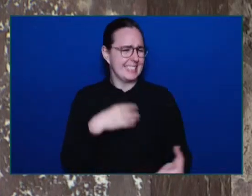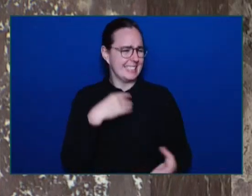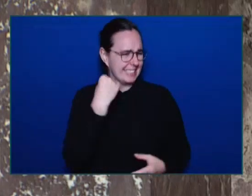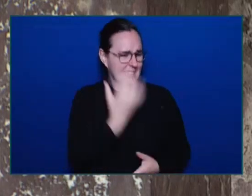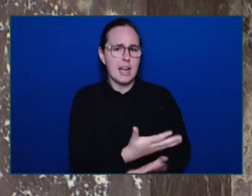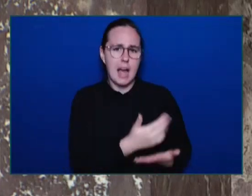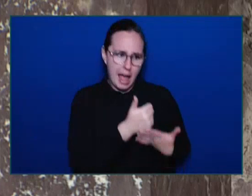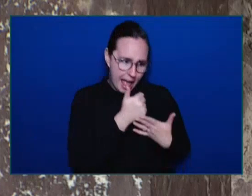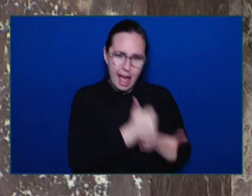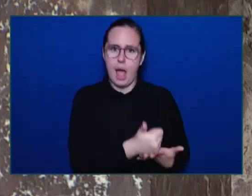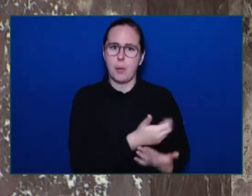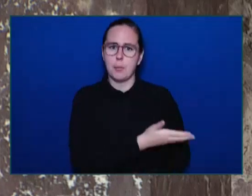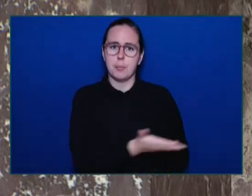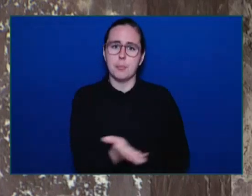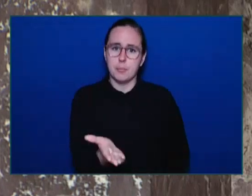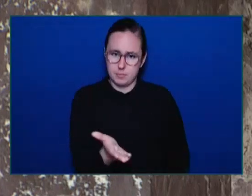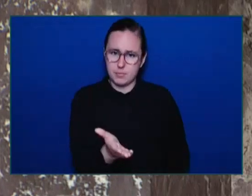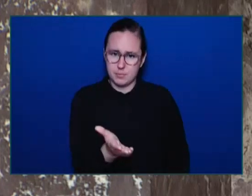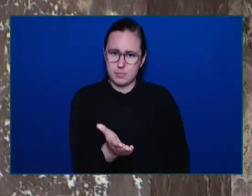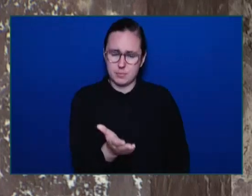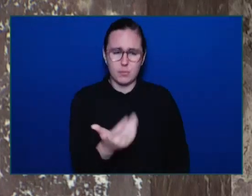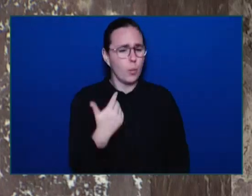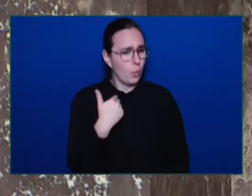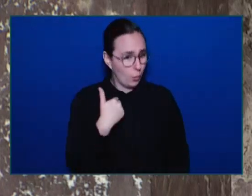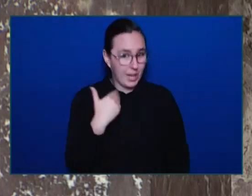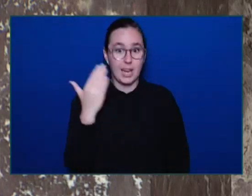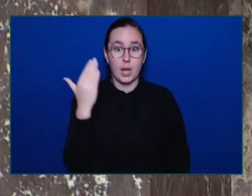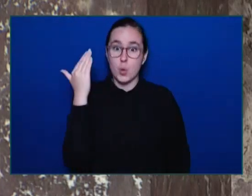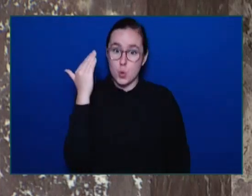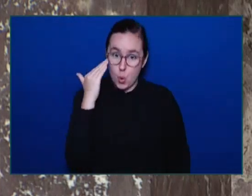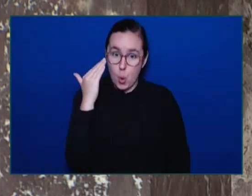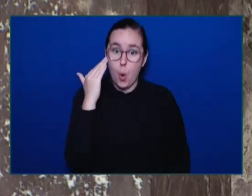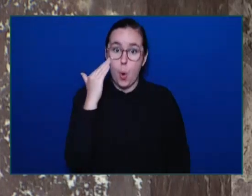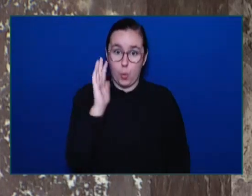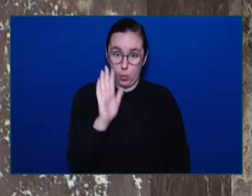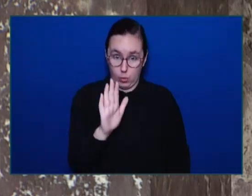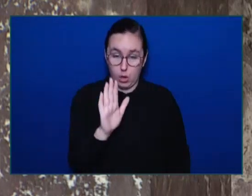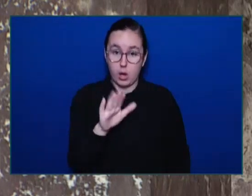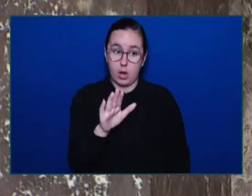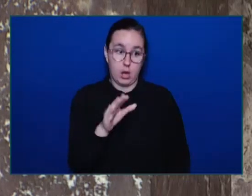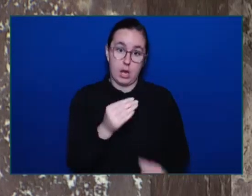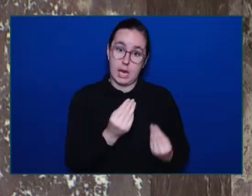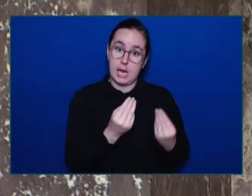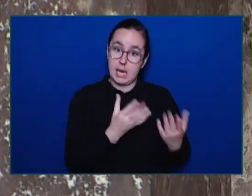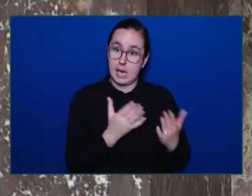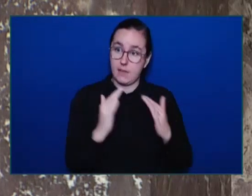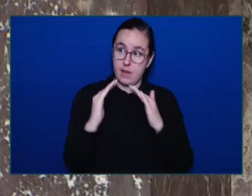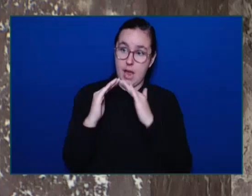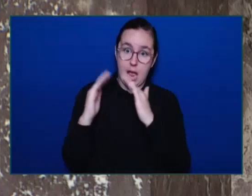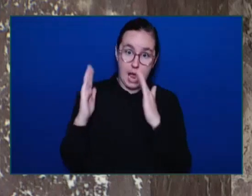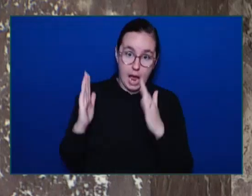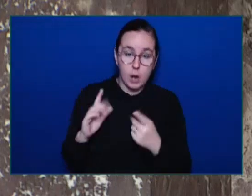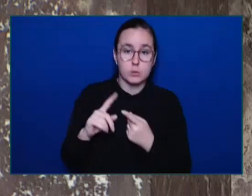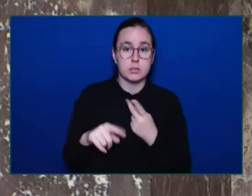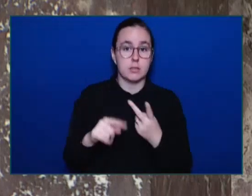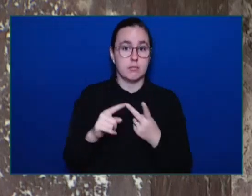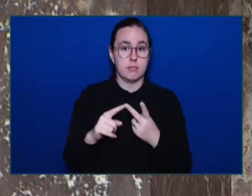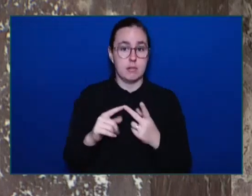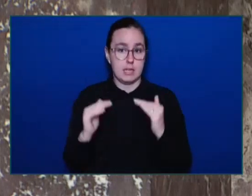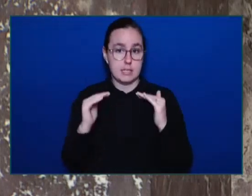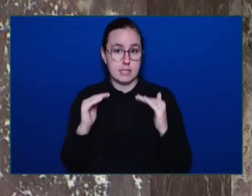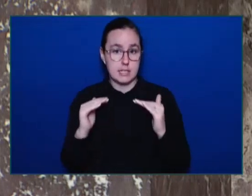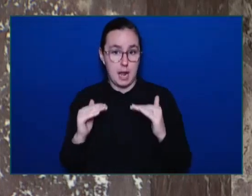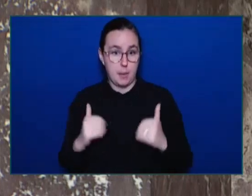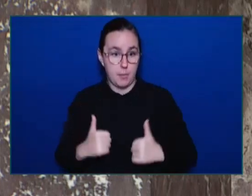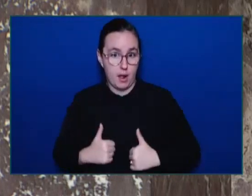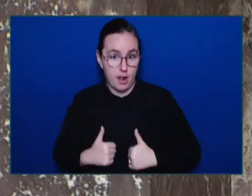that when you can provide people housing, you provide them the stability and provide them, then you can give them the additional supports they need. That is the path that we know